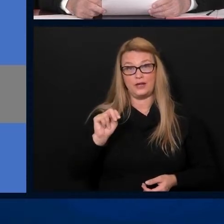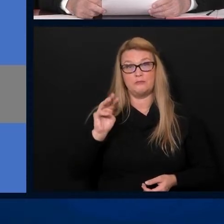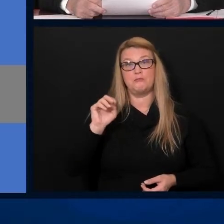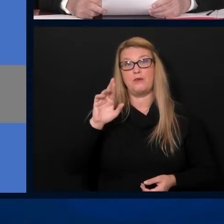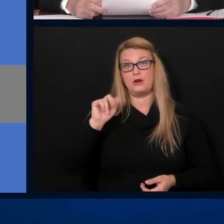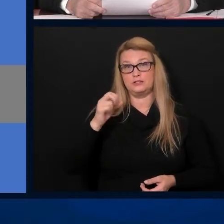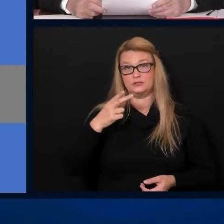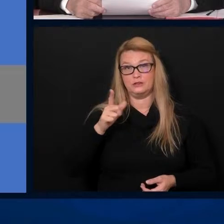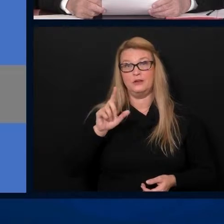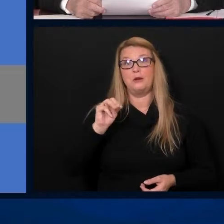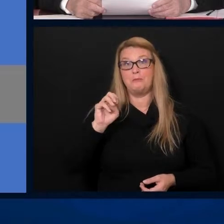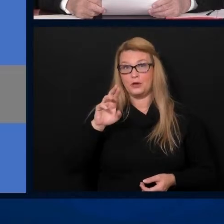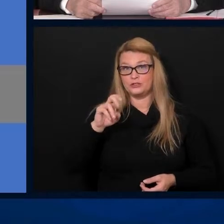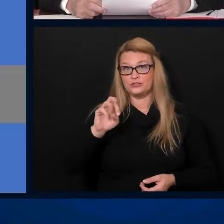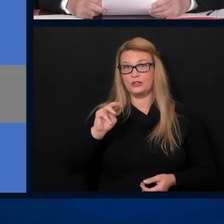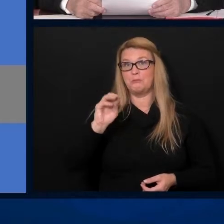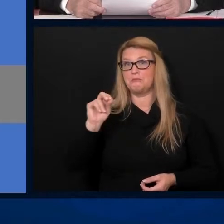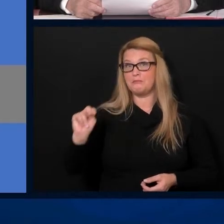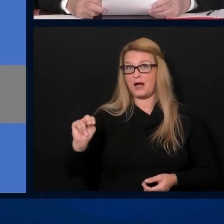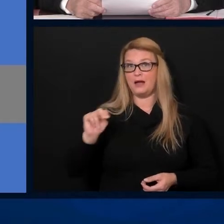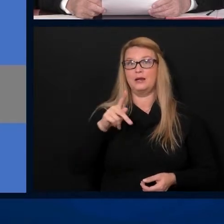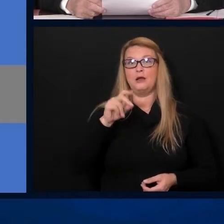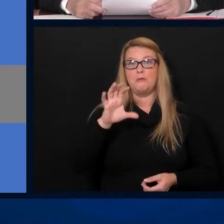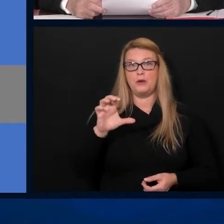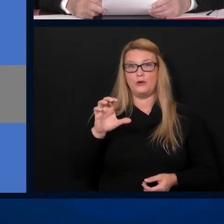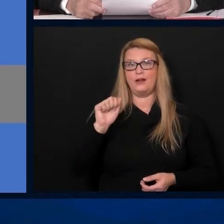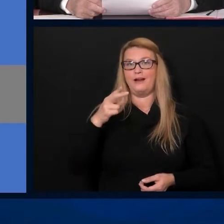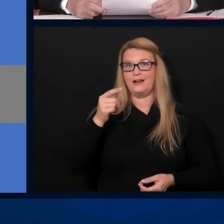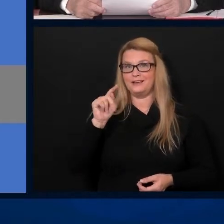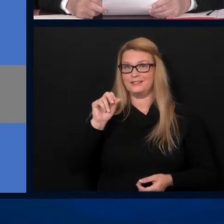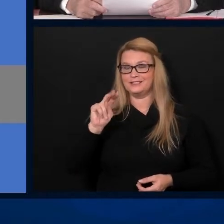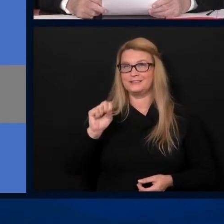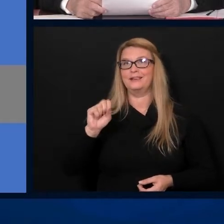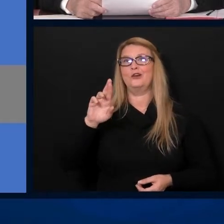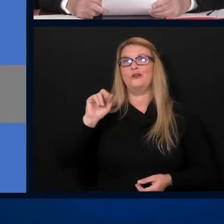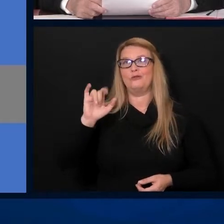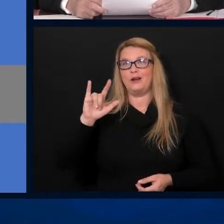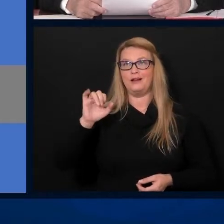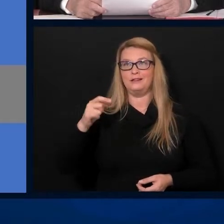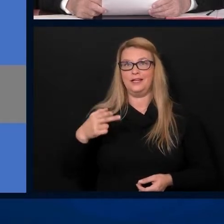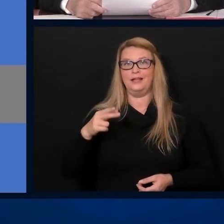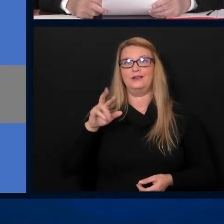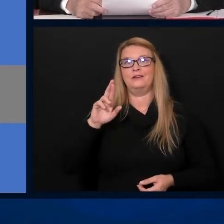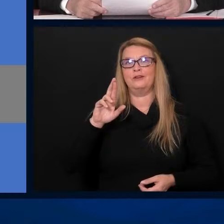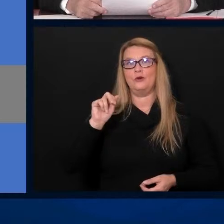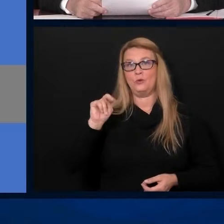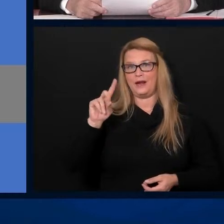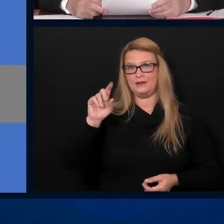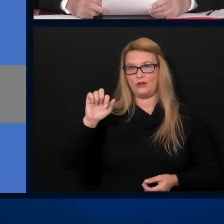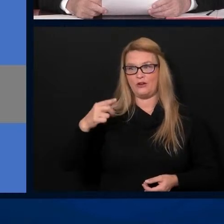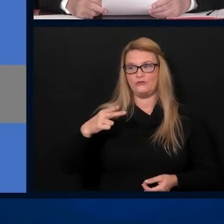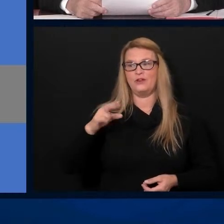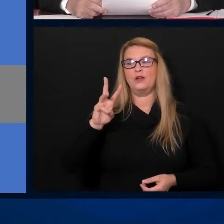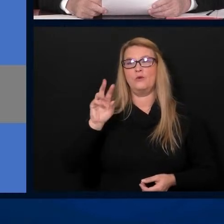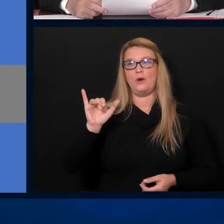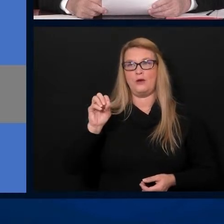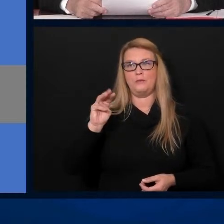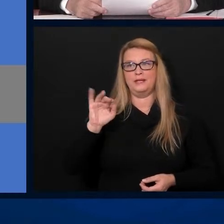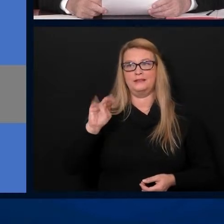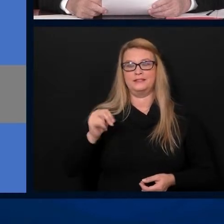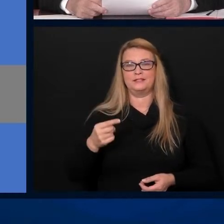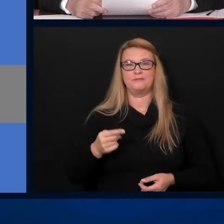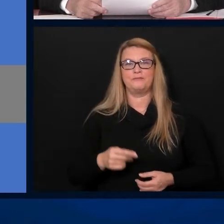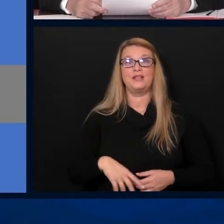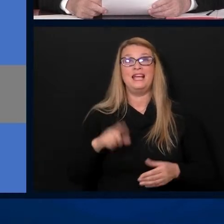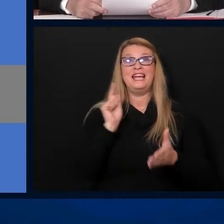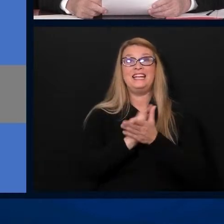Mercer, Monongahela, Pocahontas, Raleigh, and Randolph and Wyoming counties. Next week,